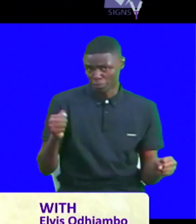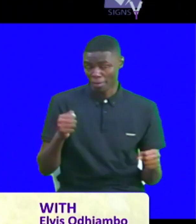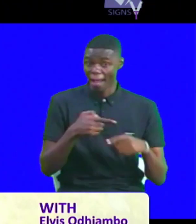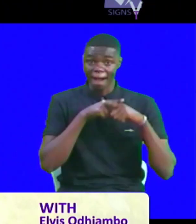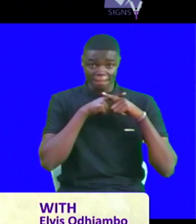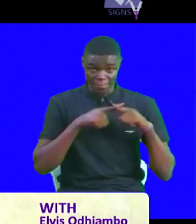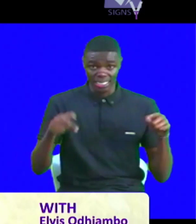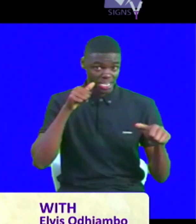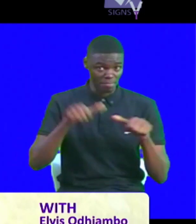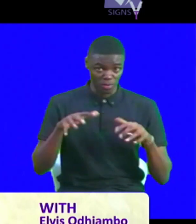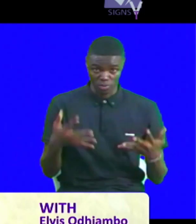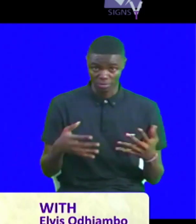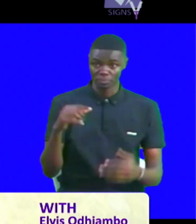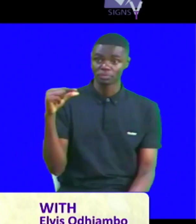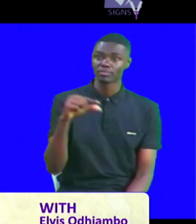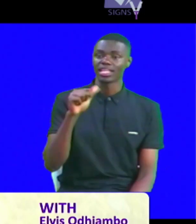But then again,